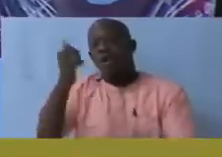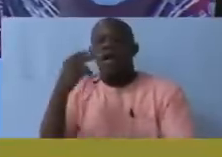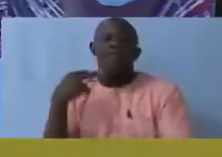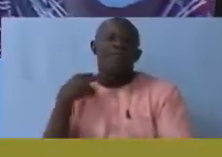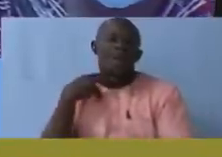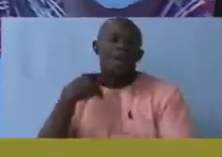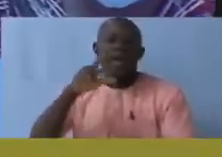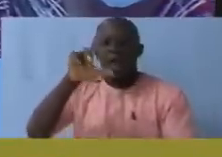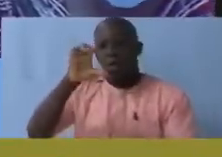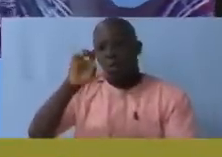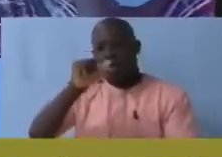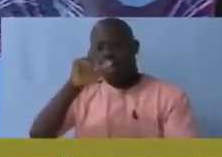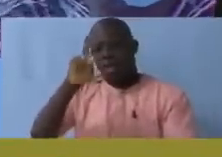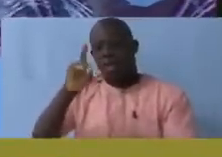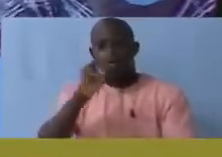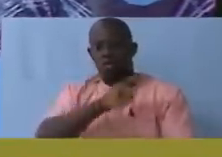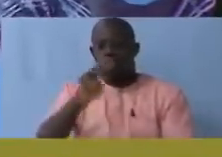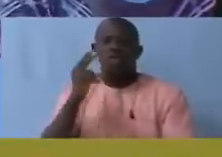Okay, thank you.